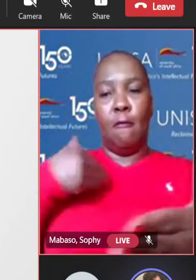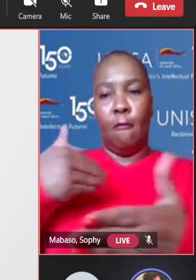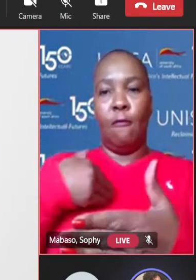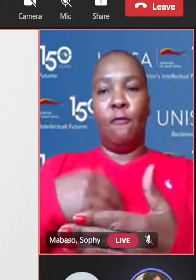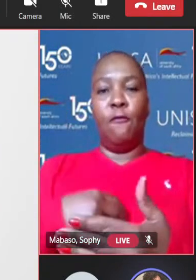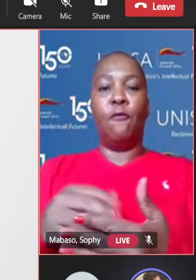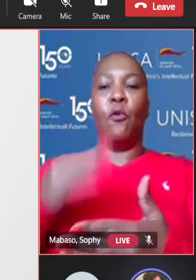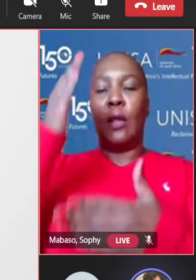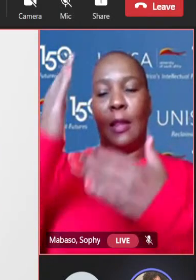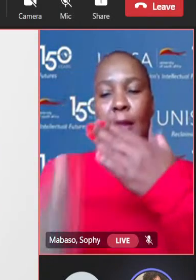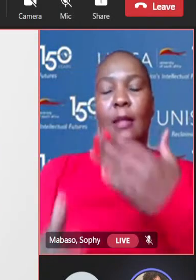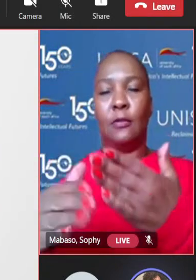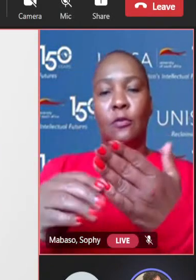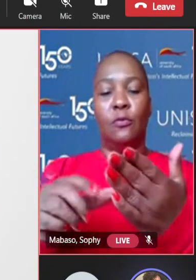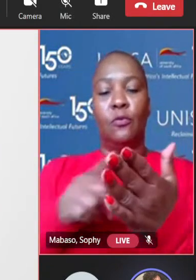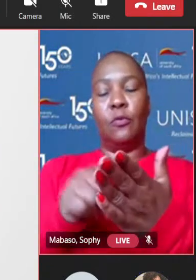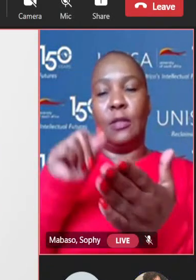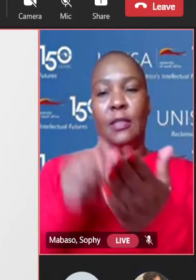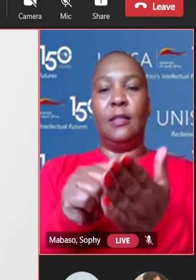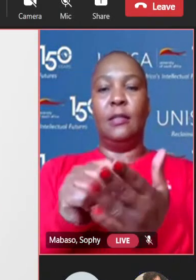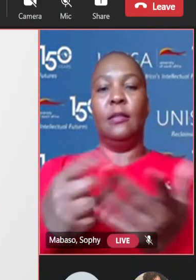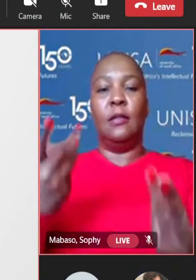will help you to gain a